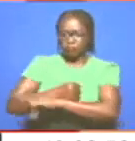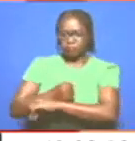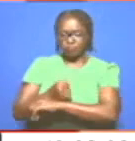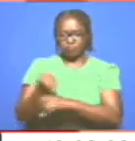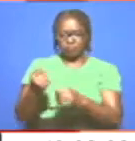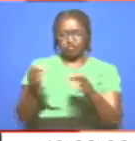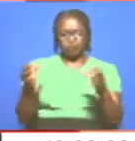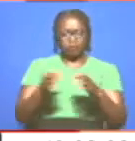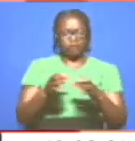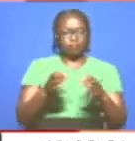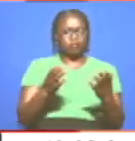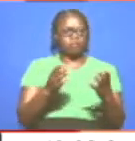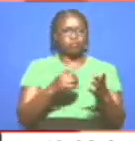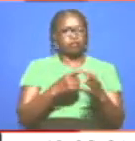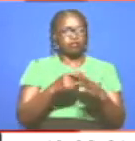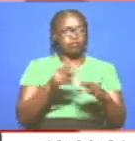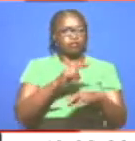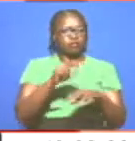to the national team.